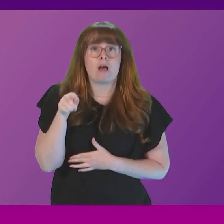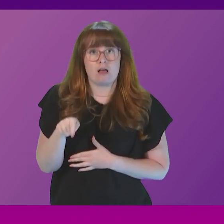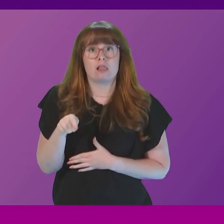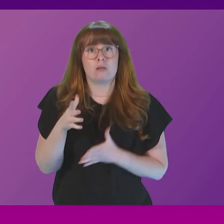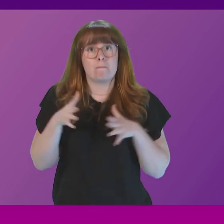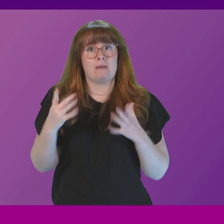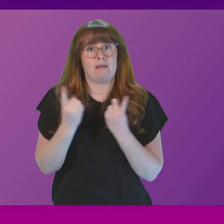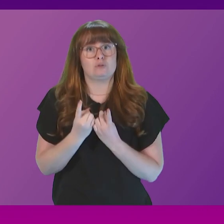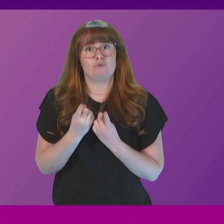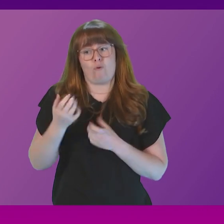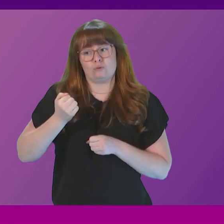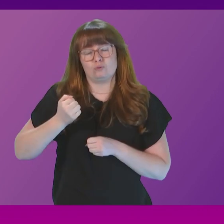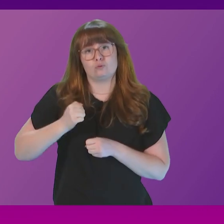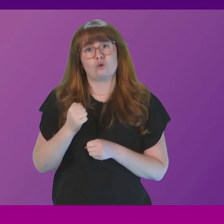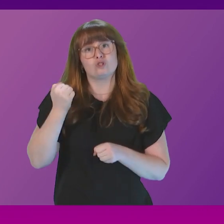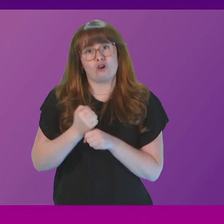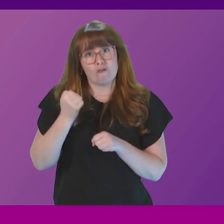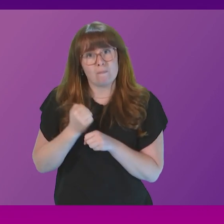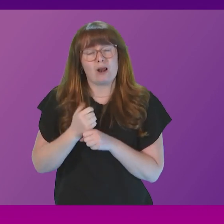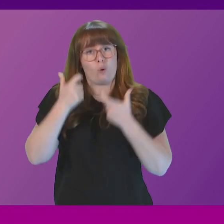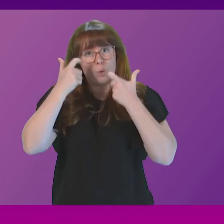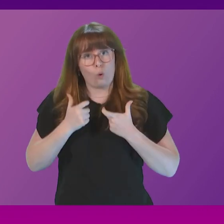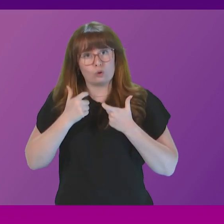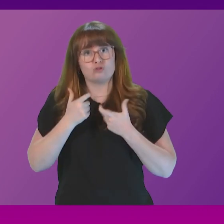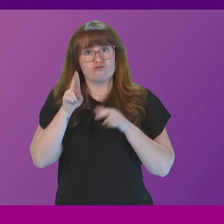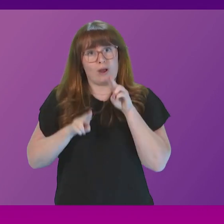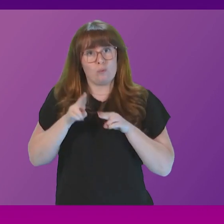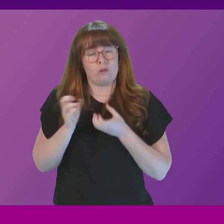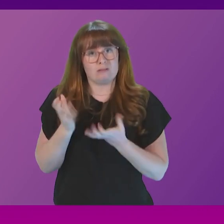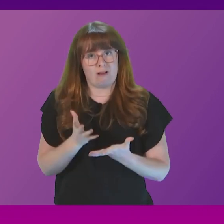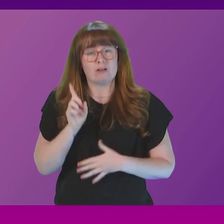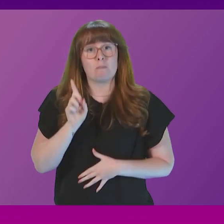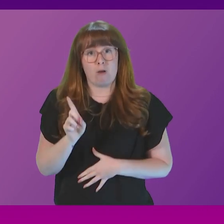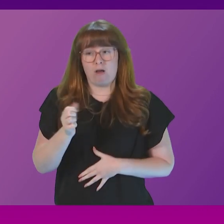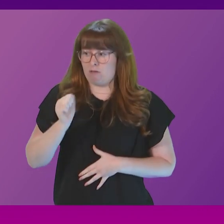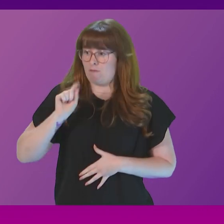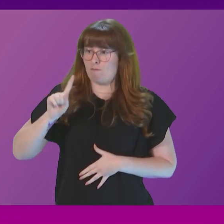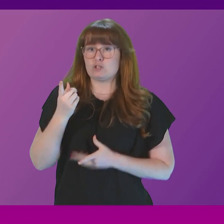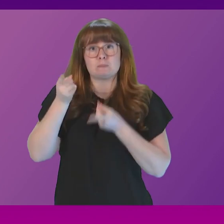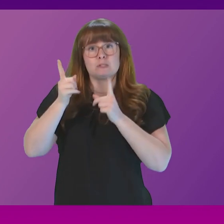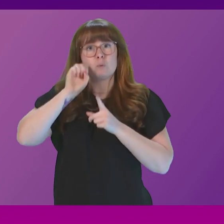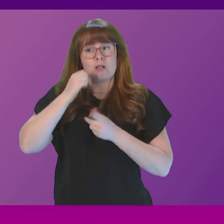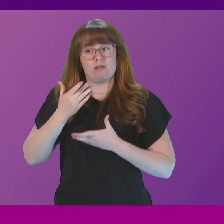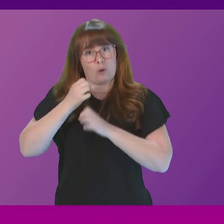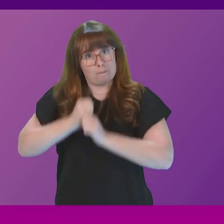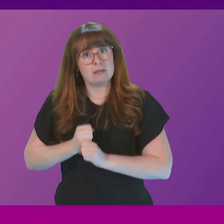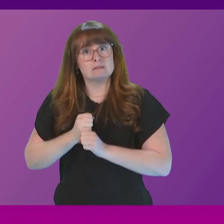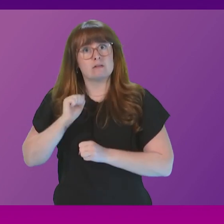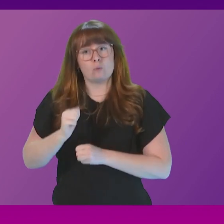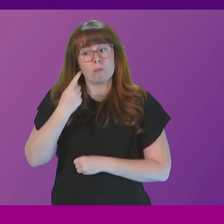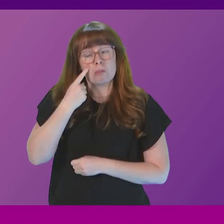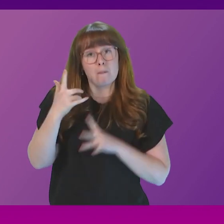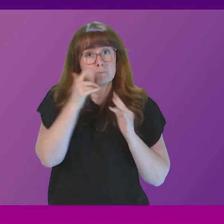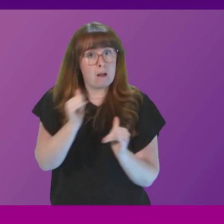largely for the Scottish Courts and Tribunal Service, will the First Minister give his commitment to consider a pilot